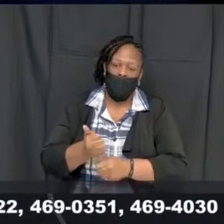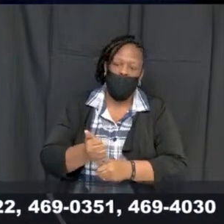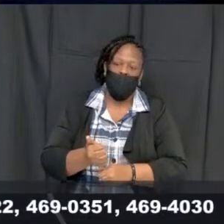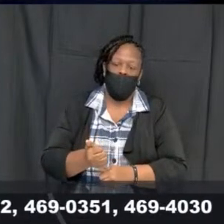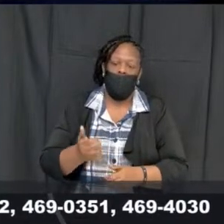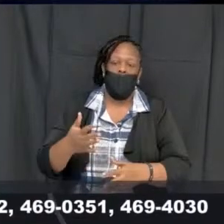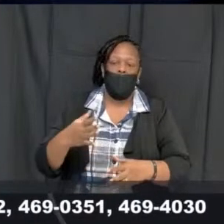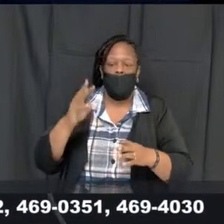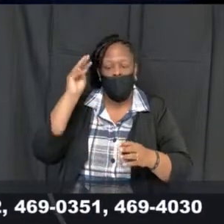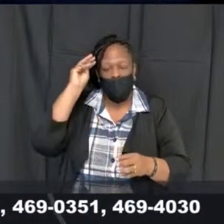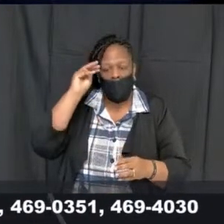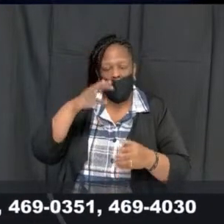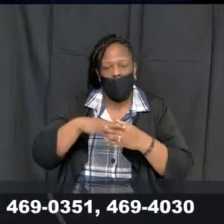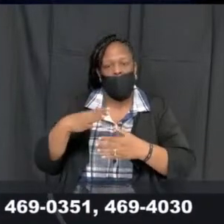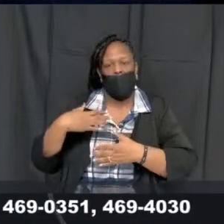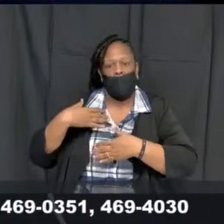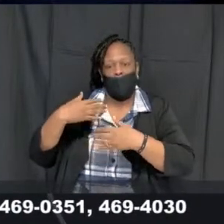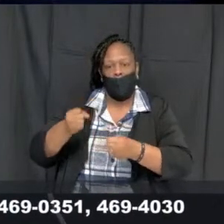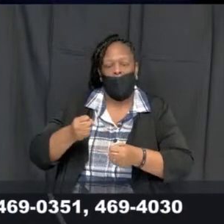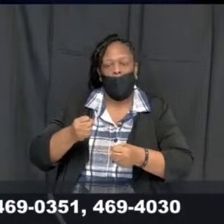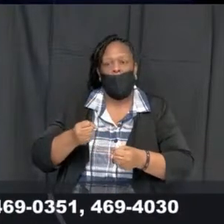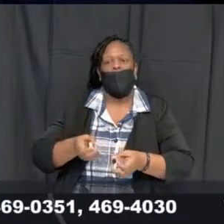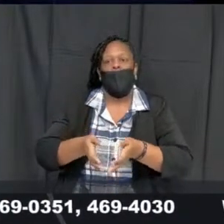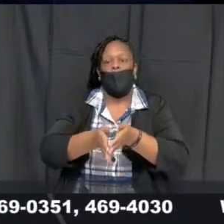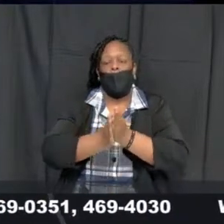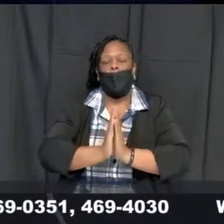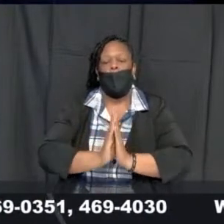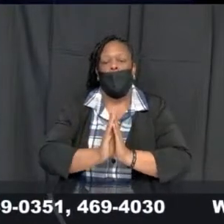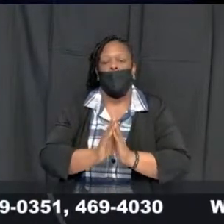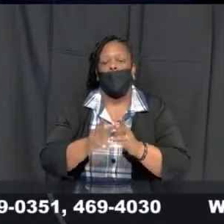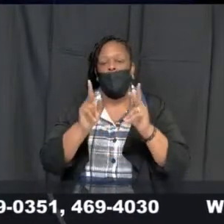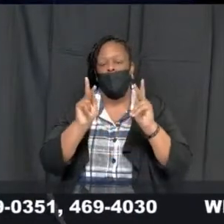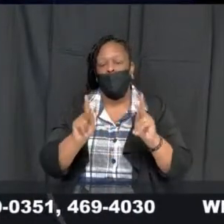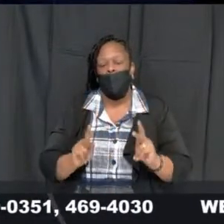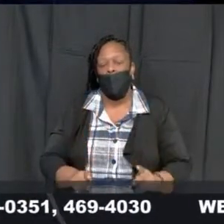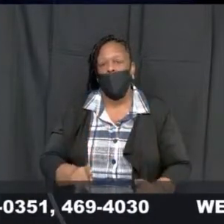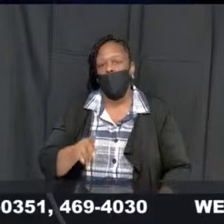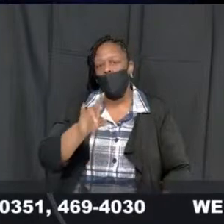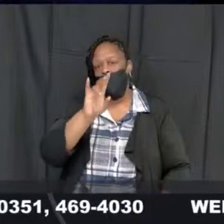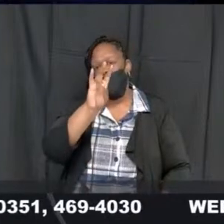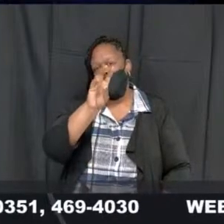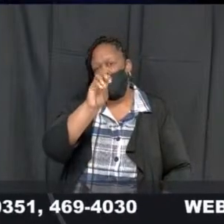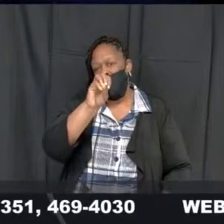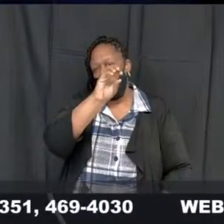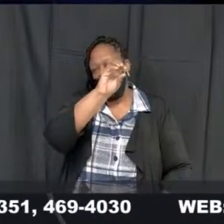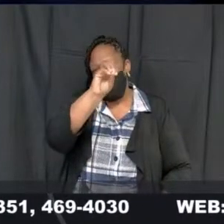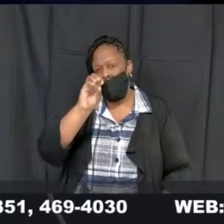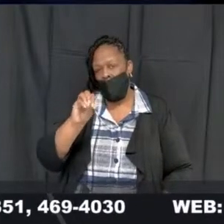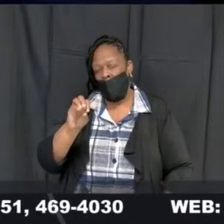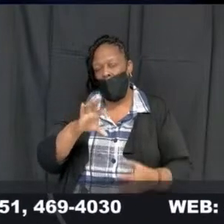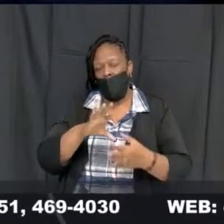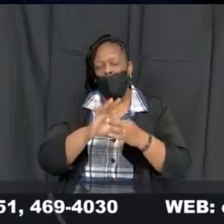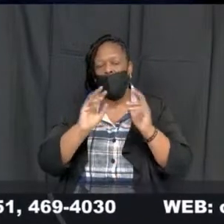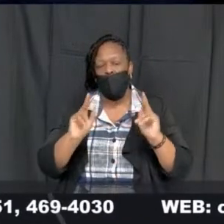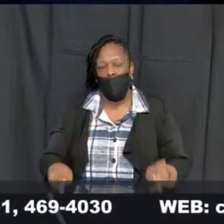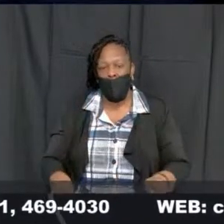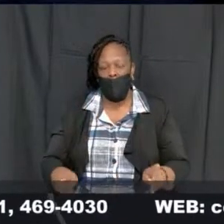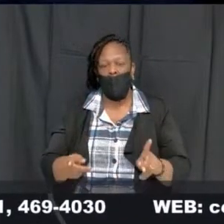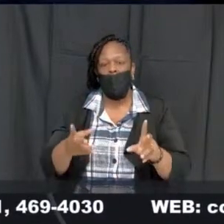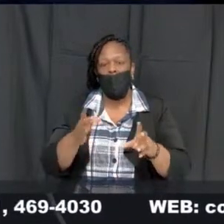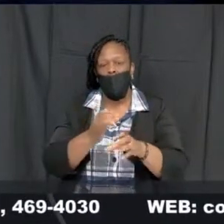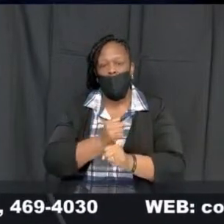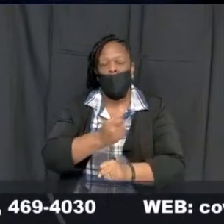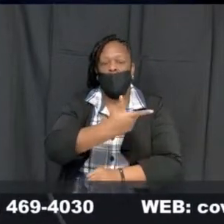Health in their quest to get us to the threshold, the 70% threshold that